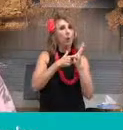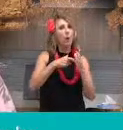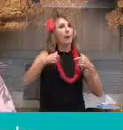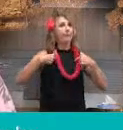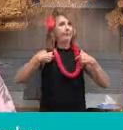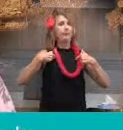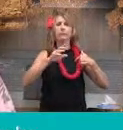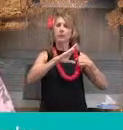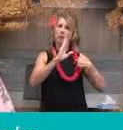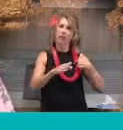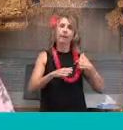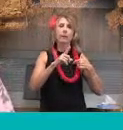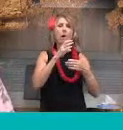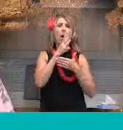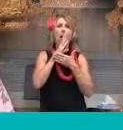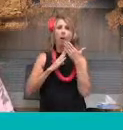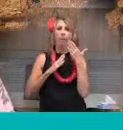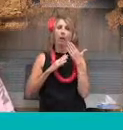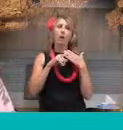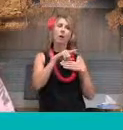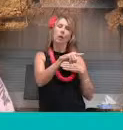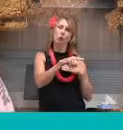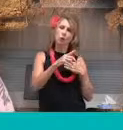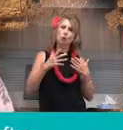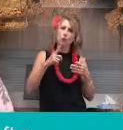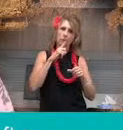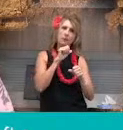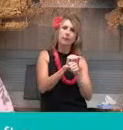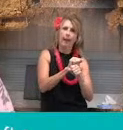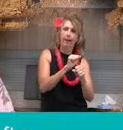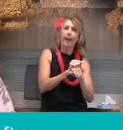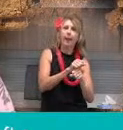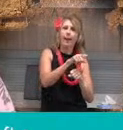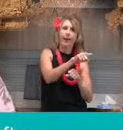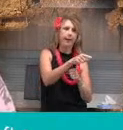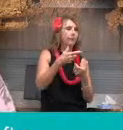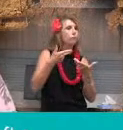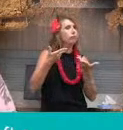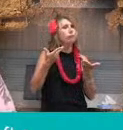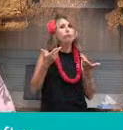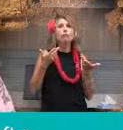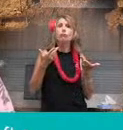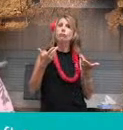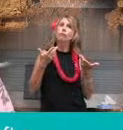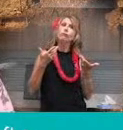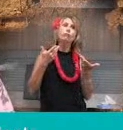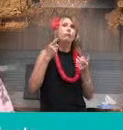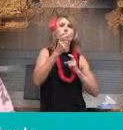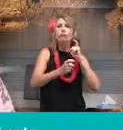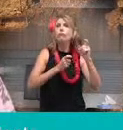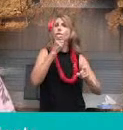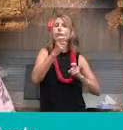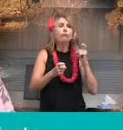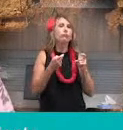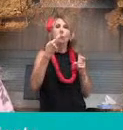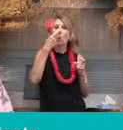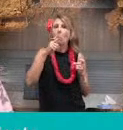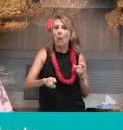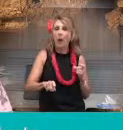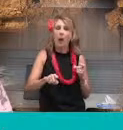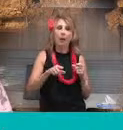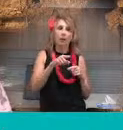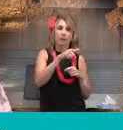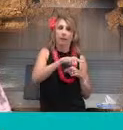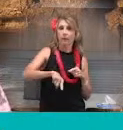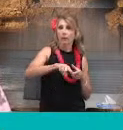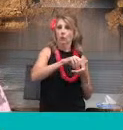is a dedicated professional who freely gives of her time, talent, and gifts. She has truly left a positive impression on her